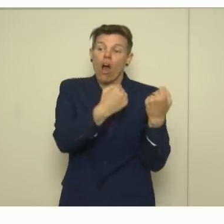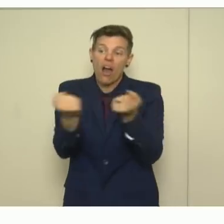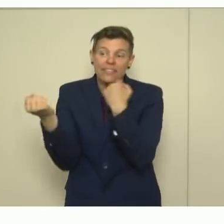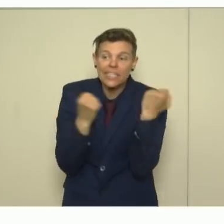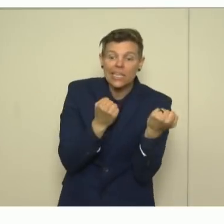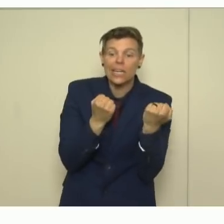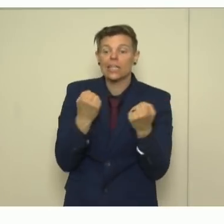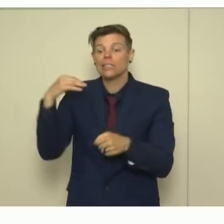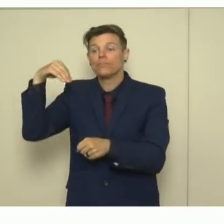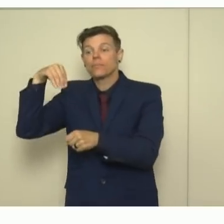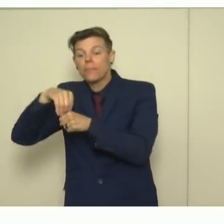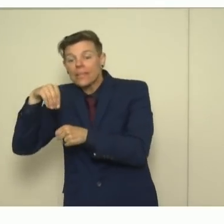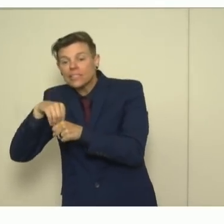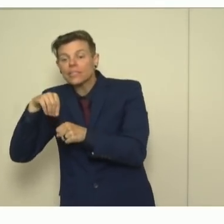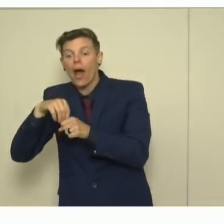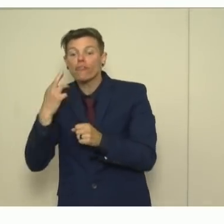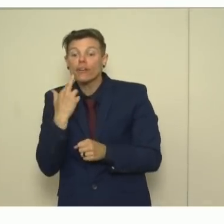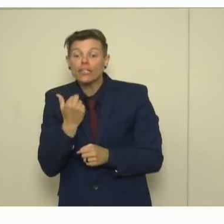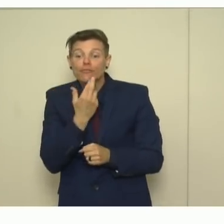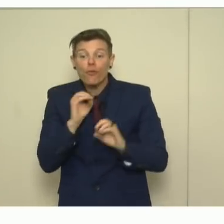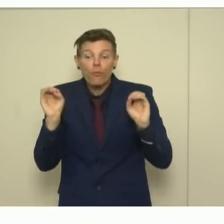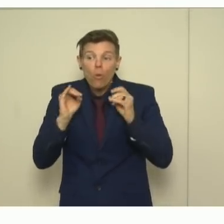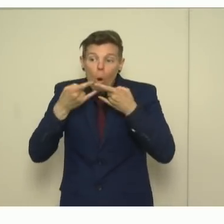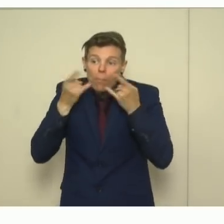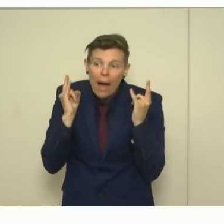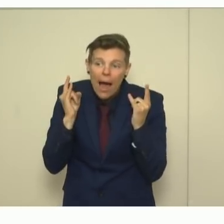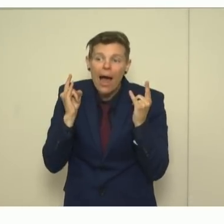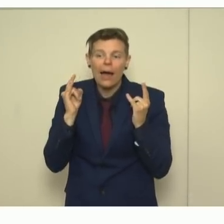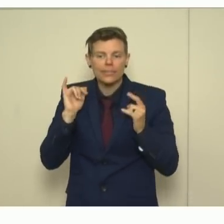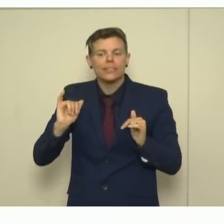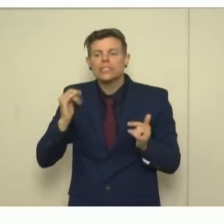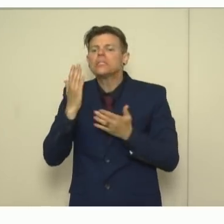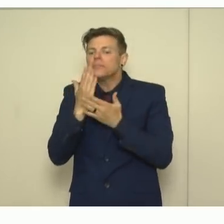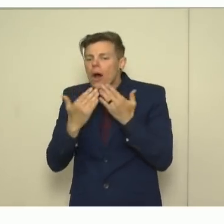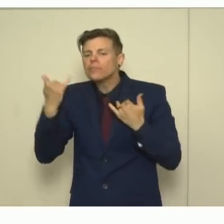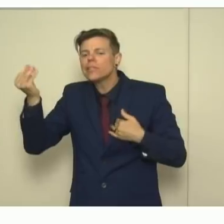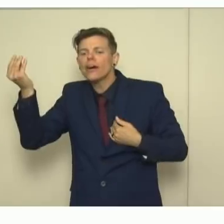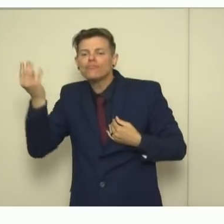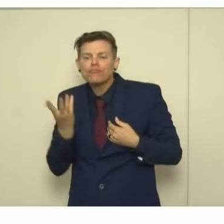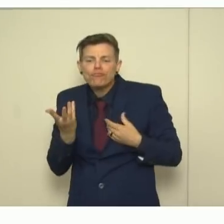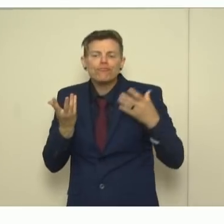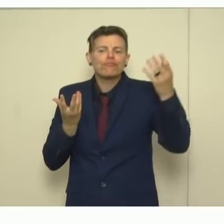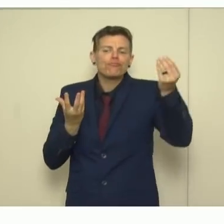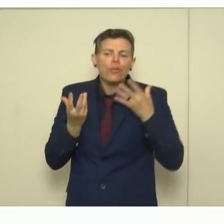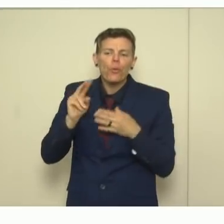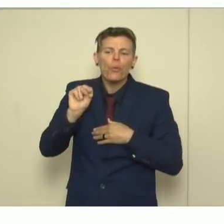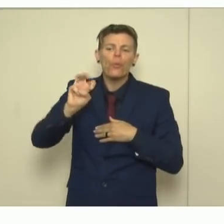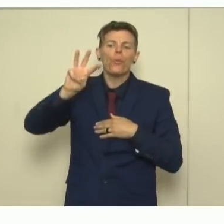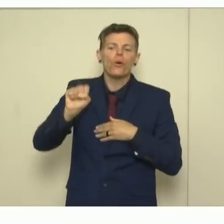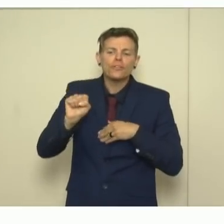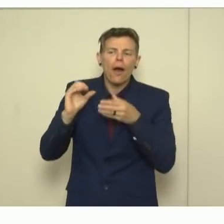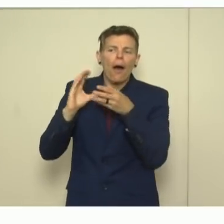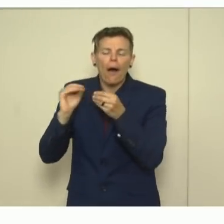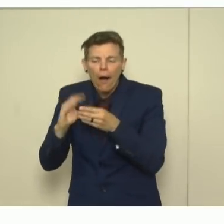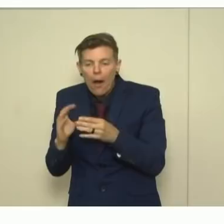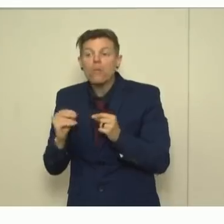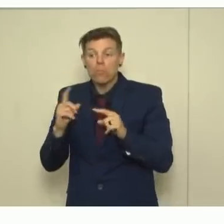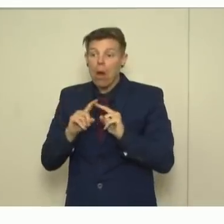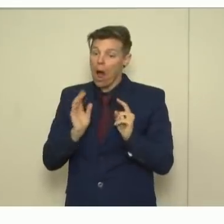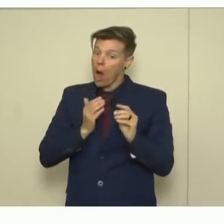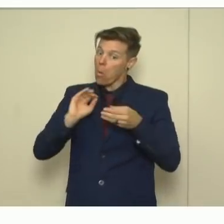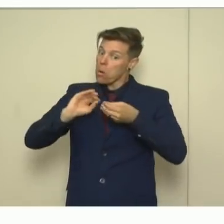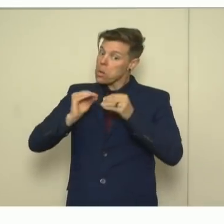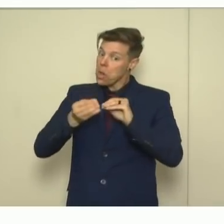then hospitals are doing great. They every week report their all-time lowest number of cases. So just a couple more slides and we're